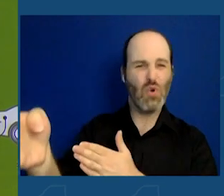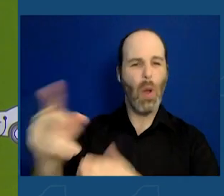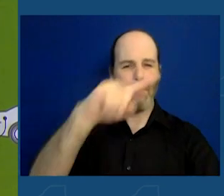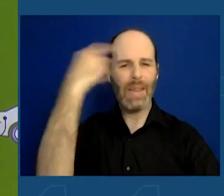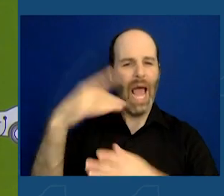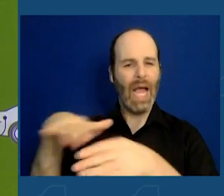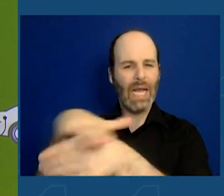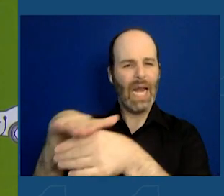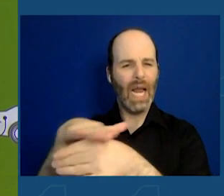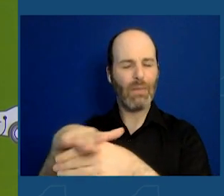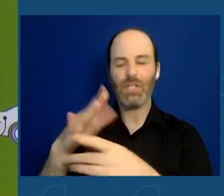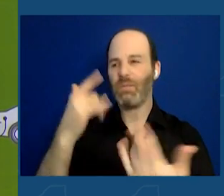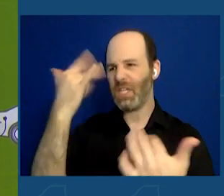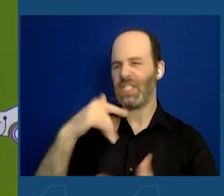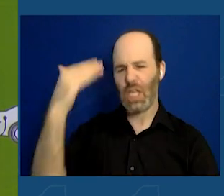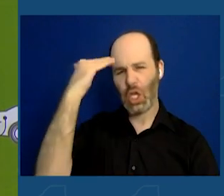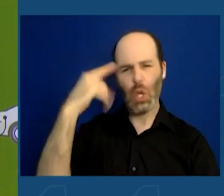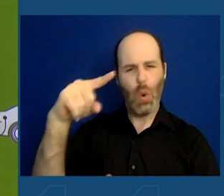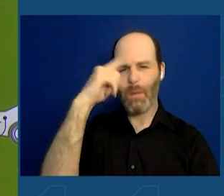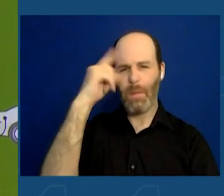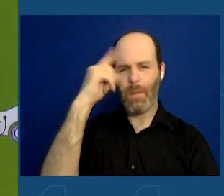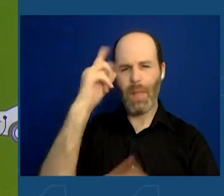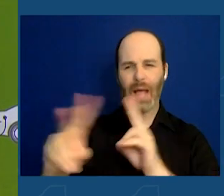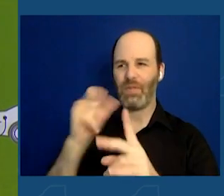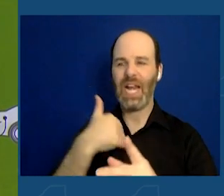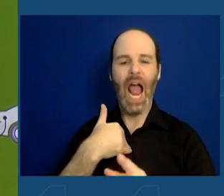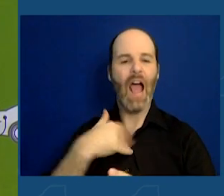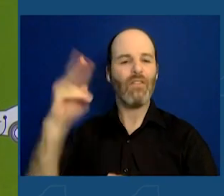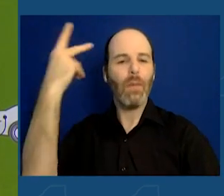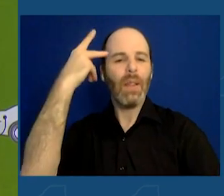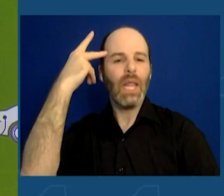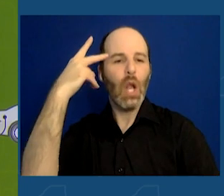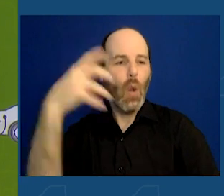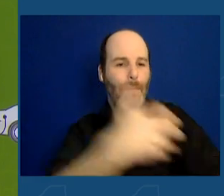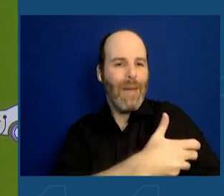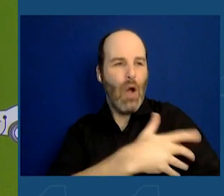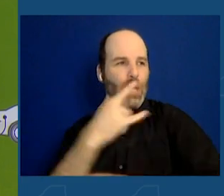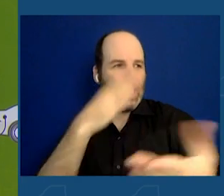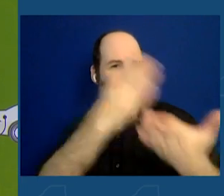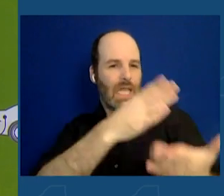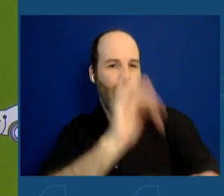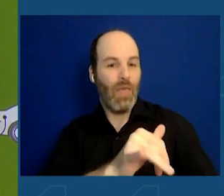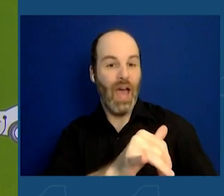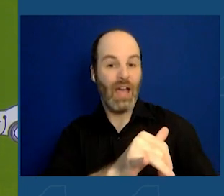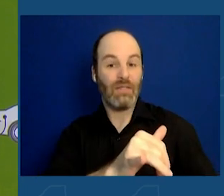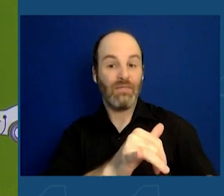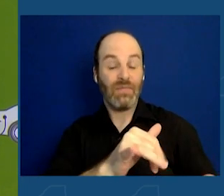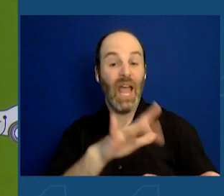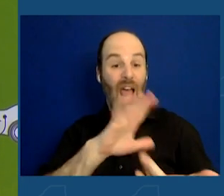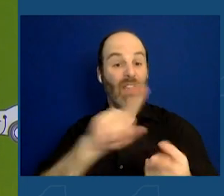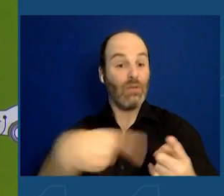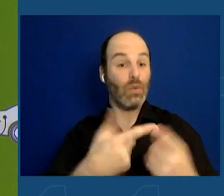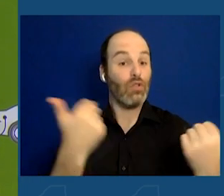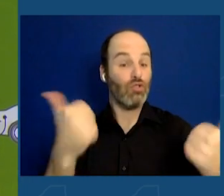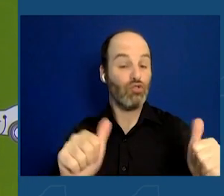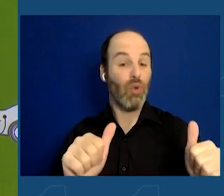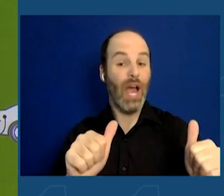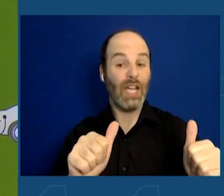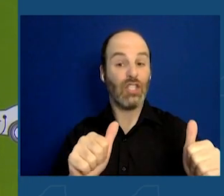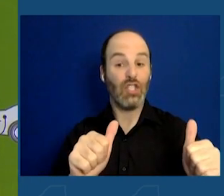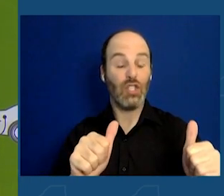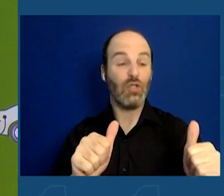they didn't have the political clout to stop it, number one. And this was when they were trying to expedite the white flight from the